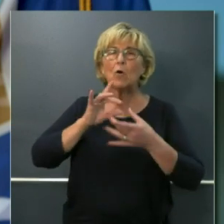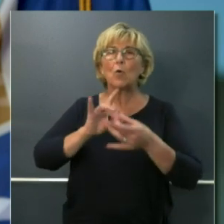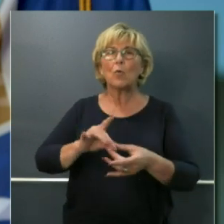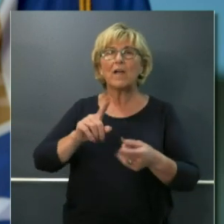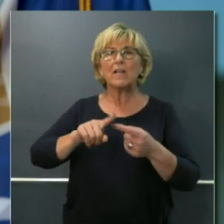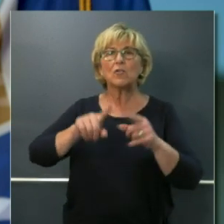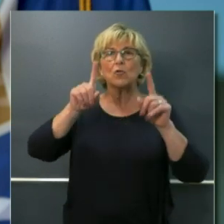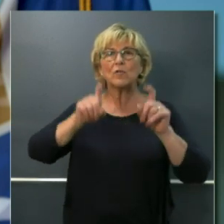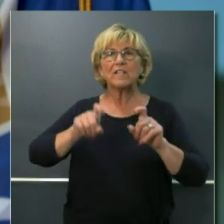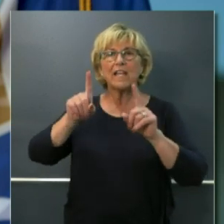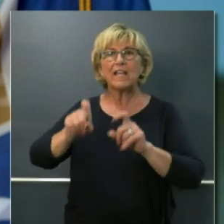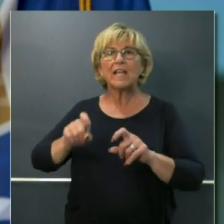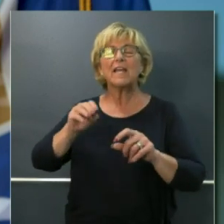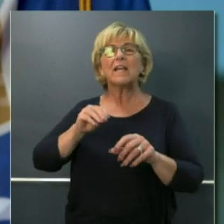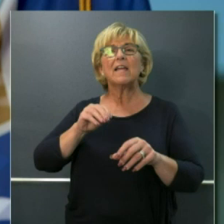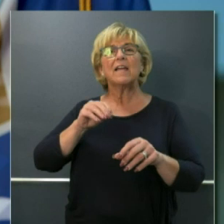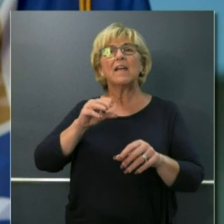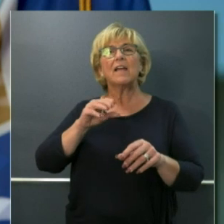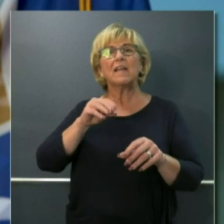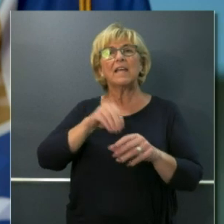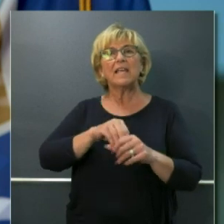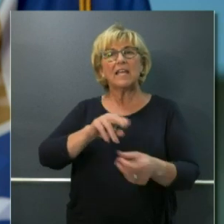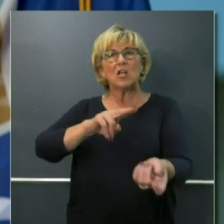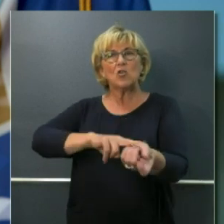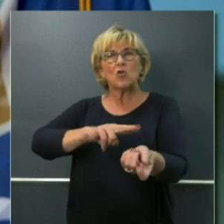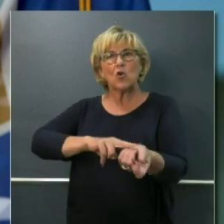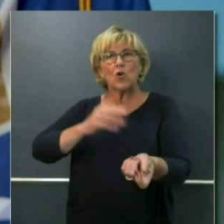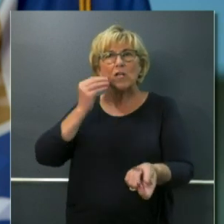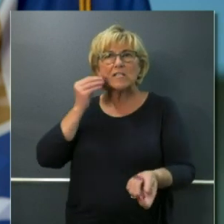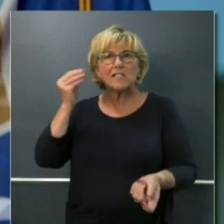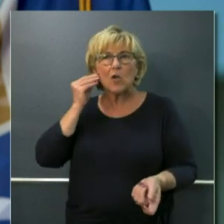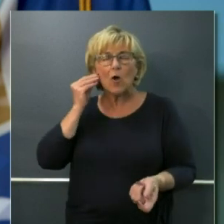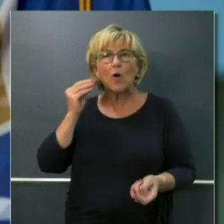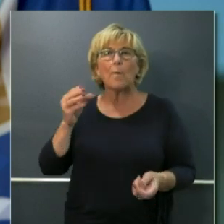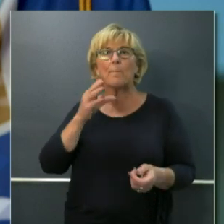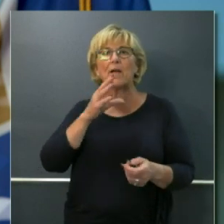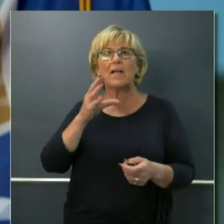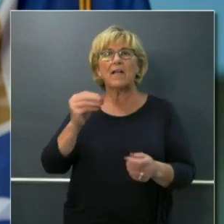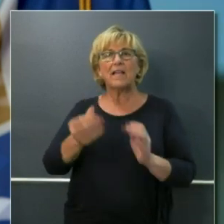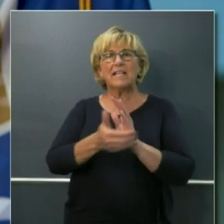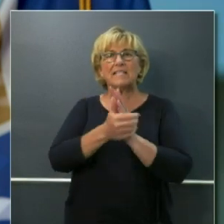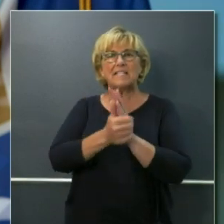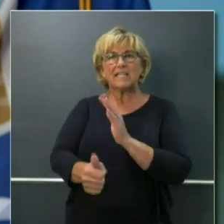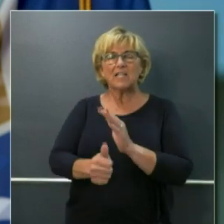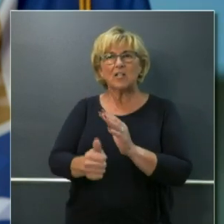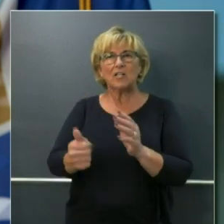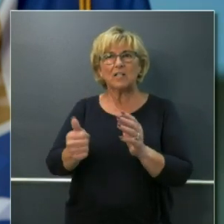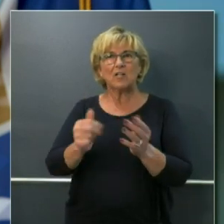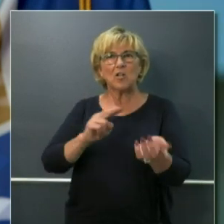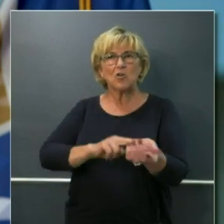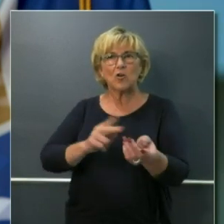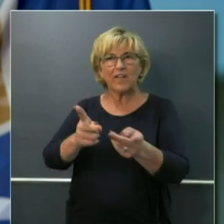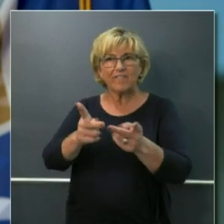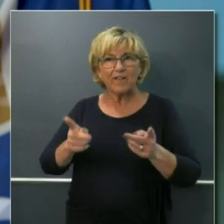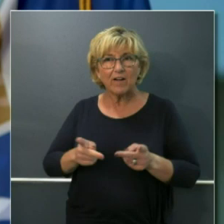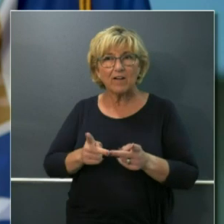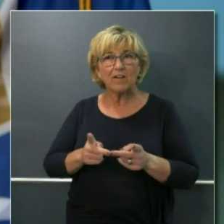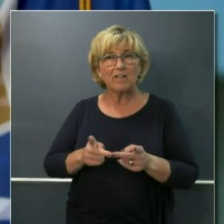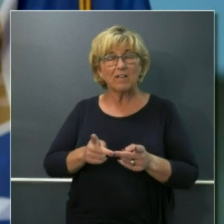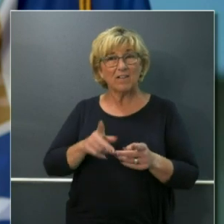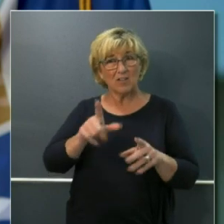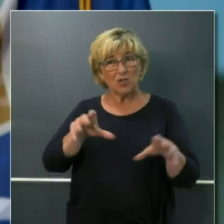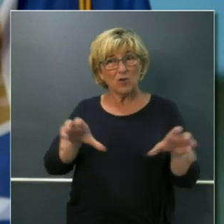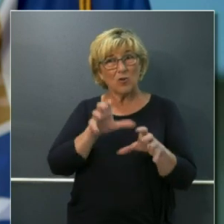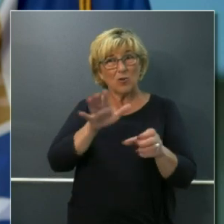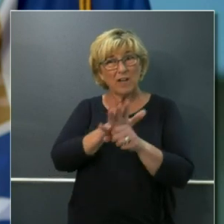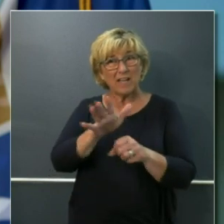nursing homes and elder care facilities. How much testing are we doing in those facilities, and is it enough? And